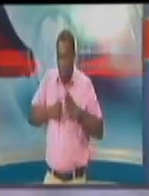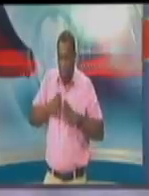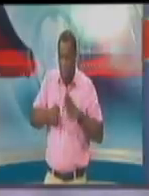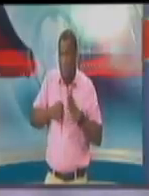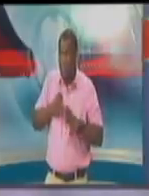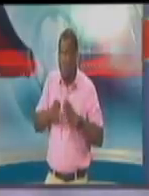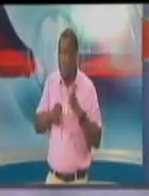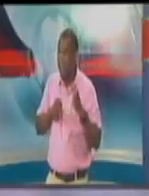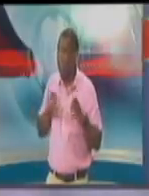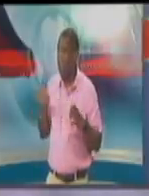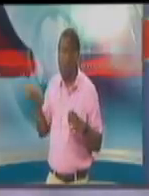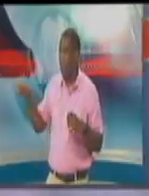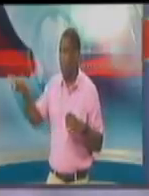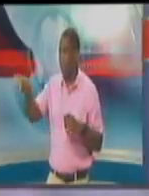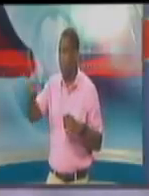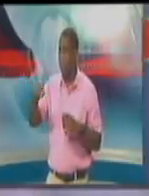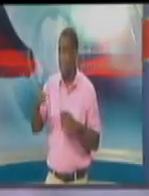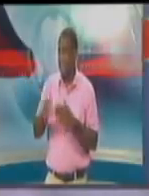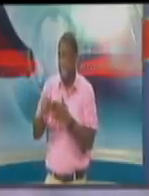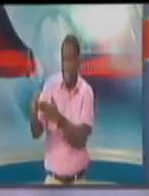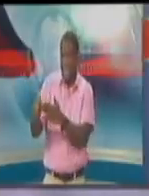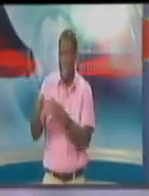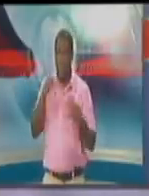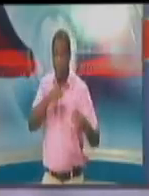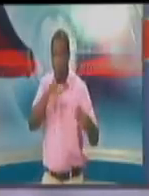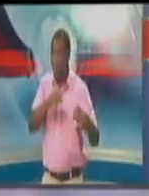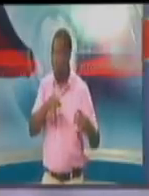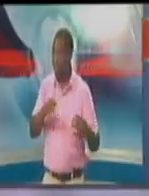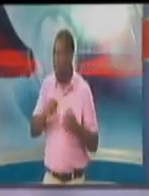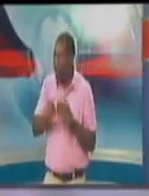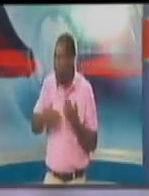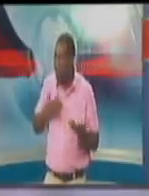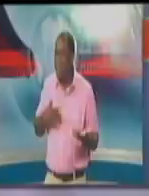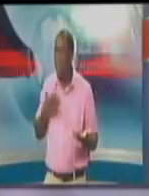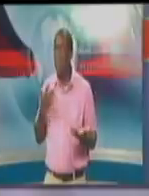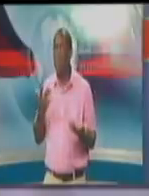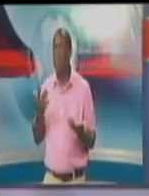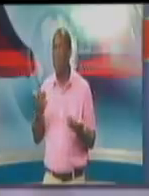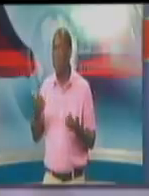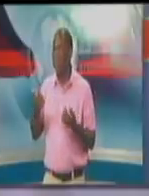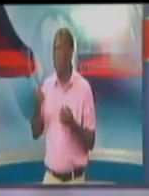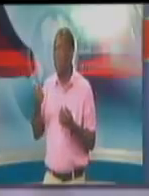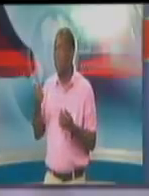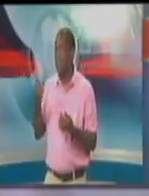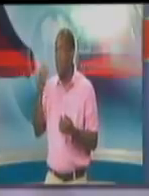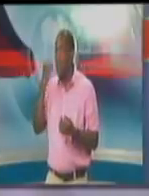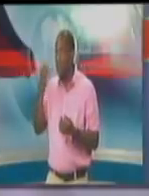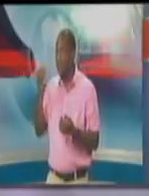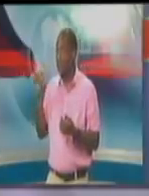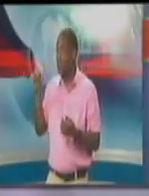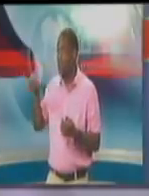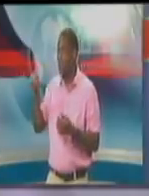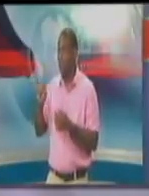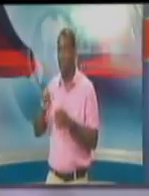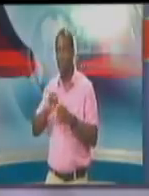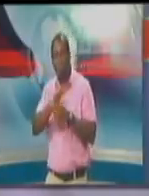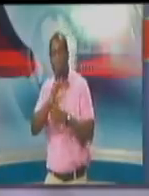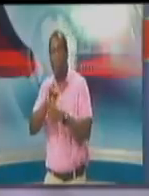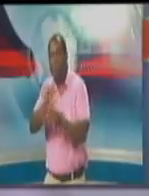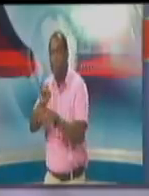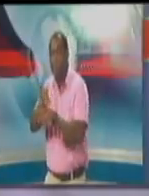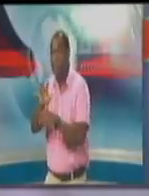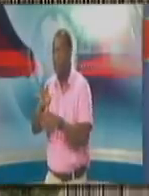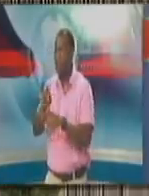Dr. Othello might be able to shed some light as to what advice she normally would give you all to cope with this very stressful